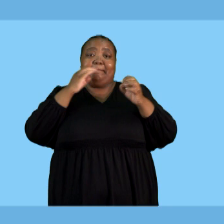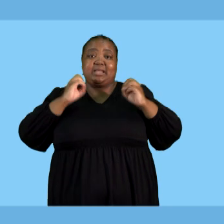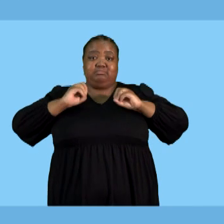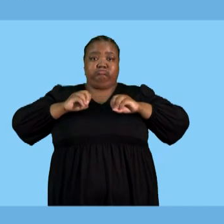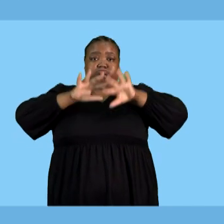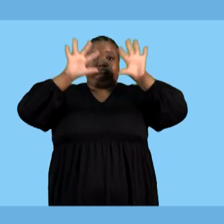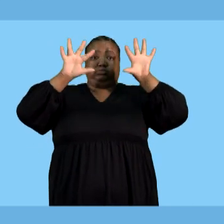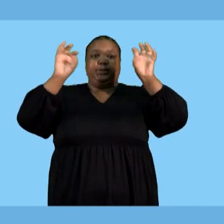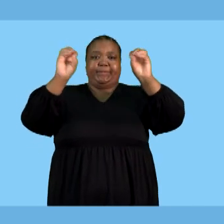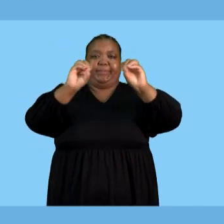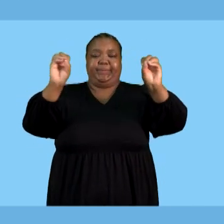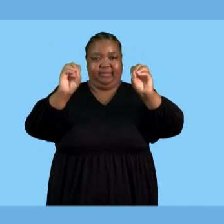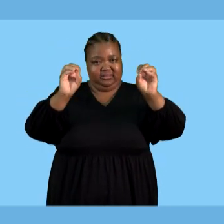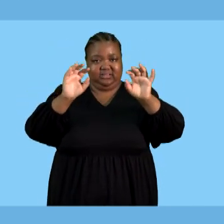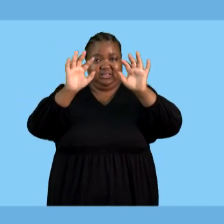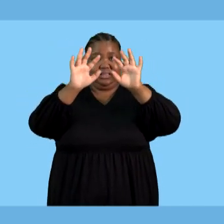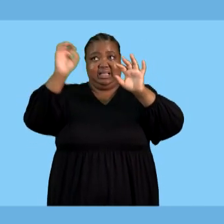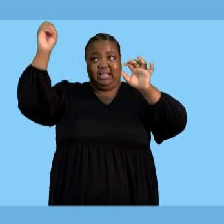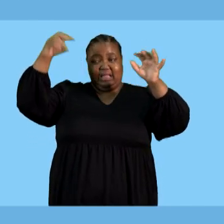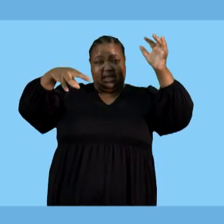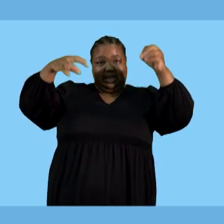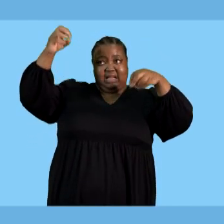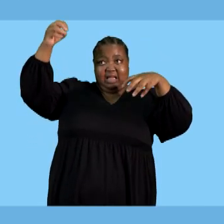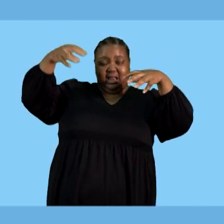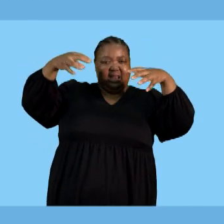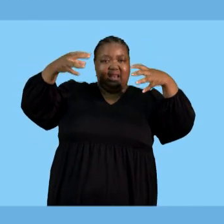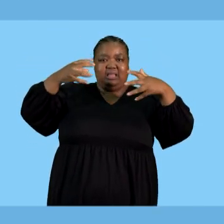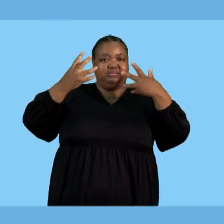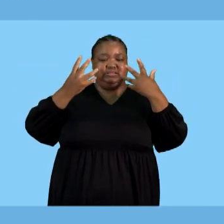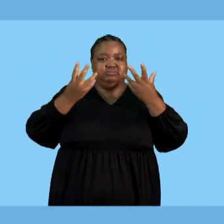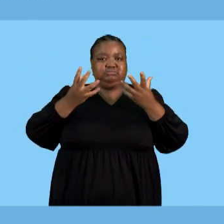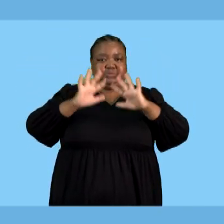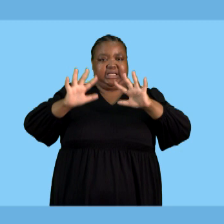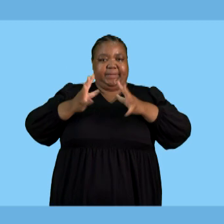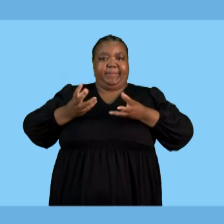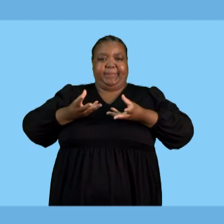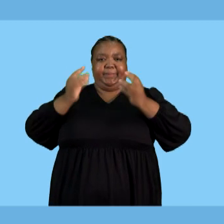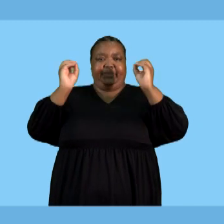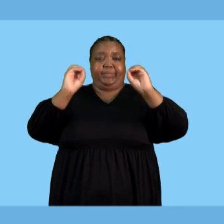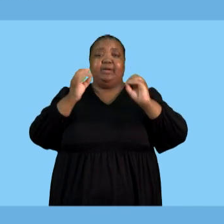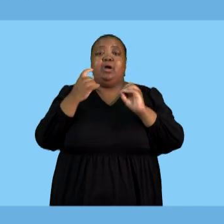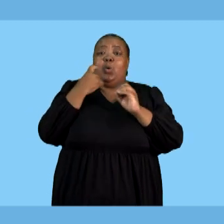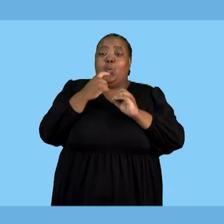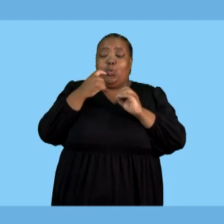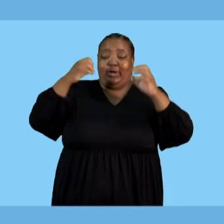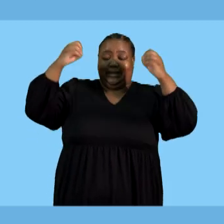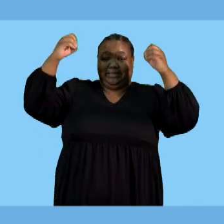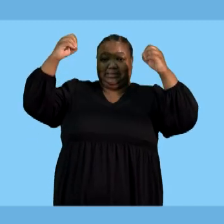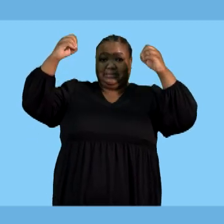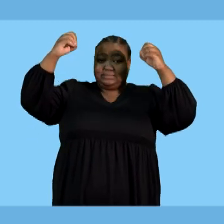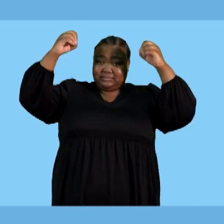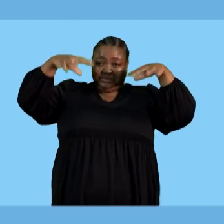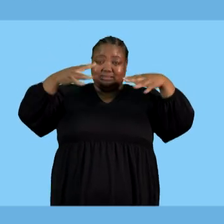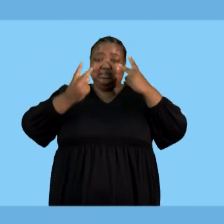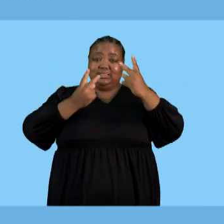is the absence of reflection or the absence of color that is coming from the light. However, when we are seeing a white